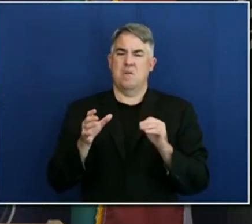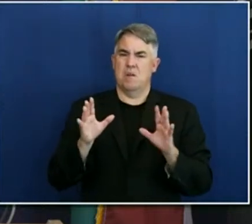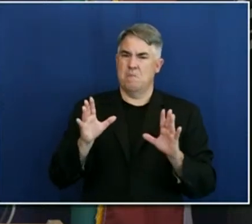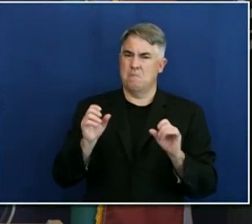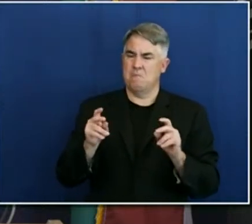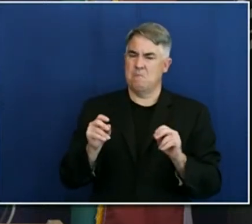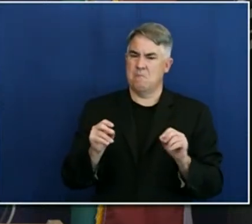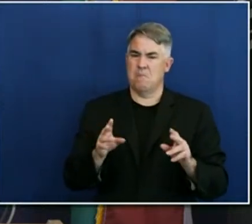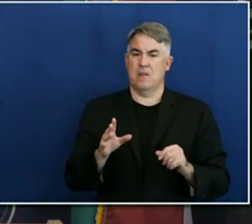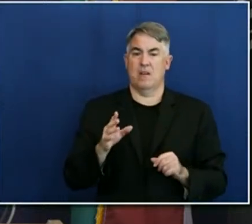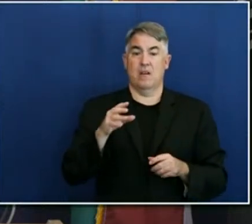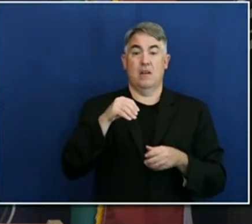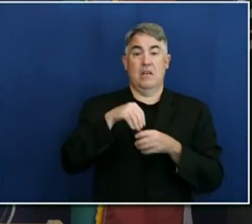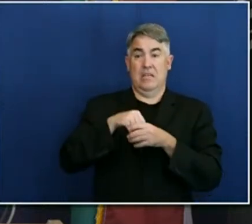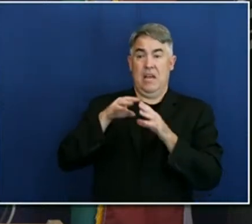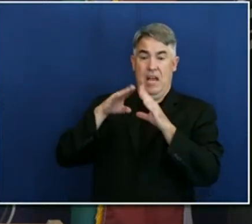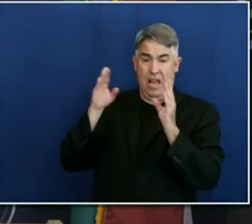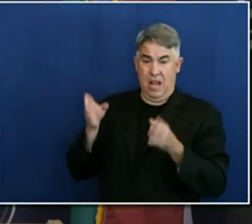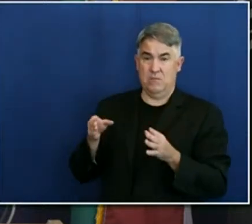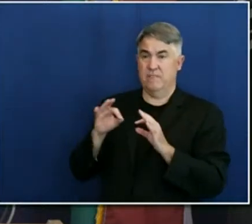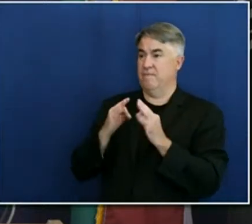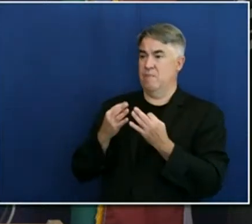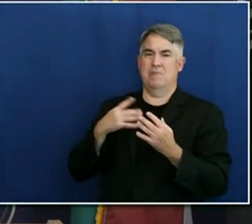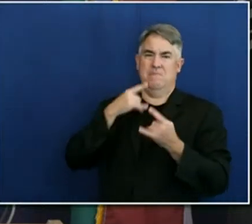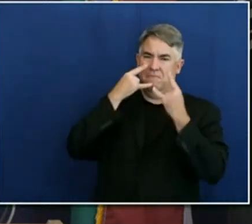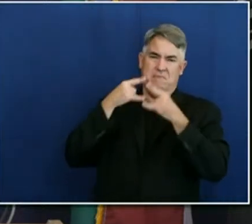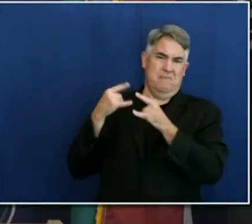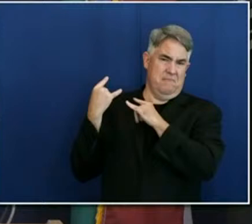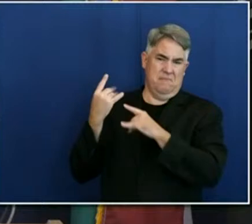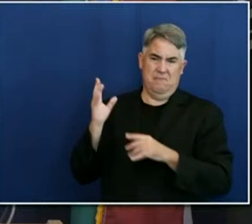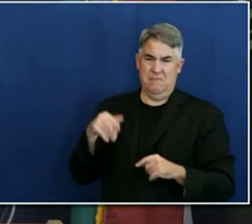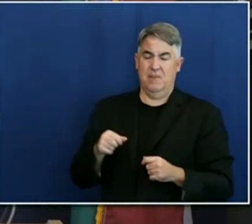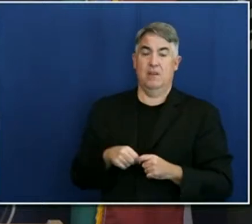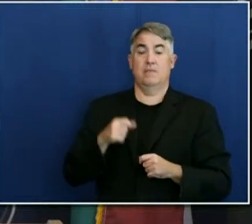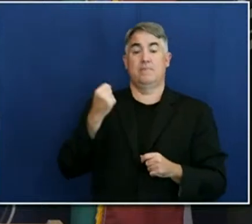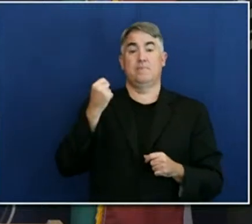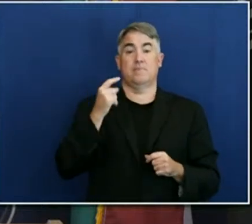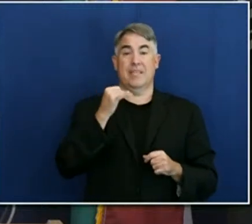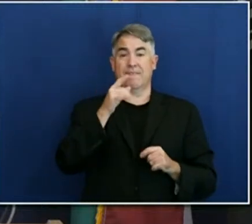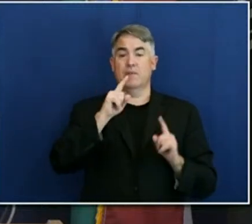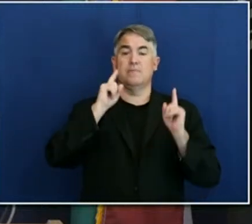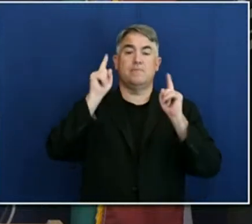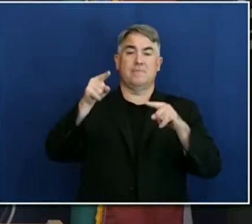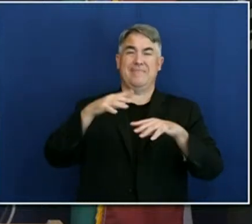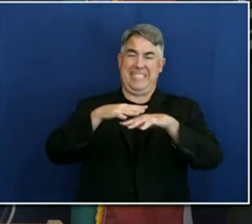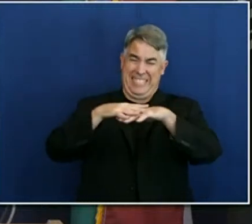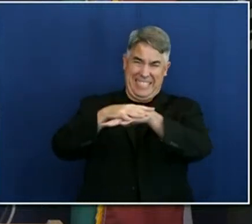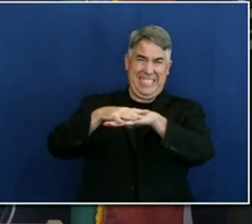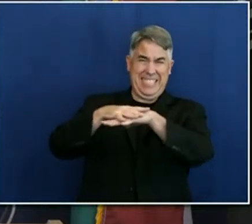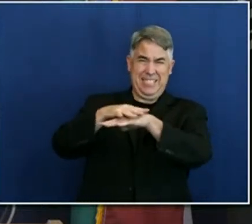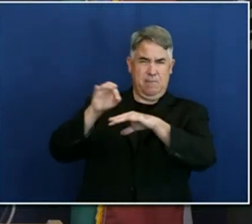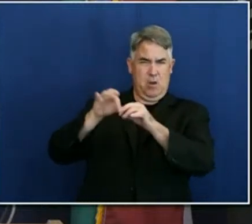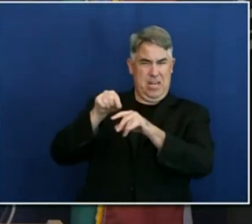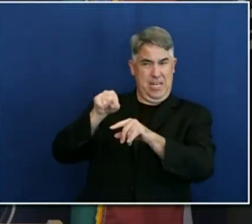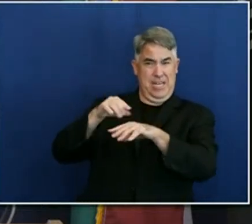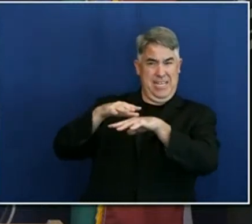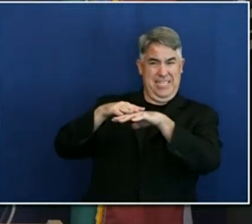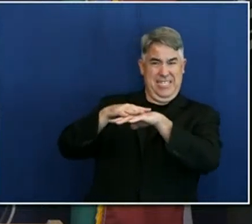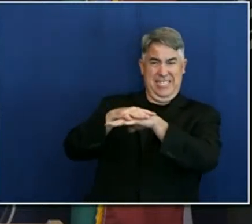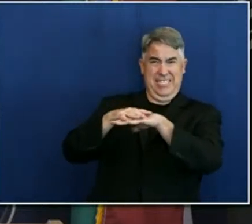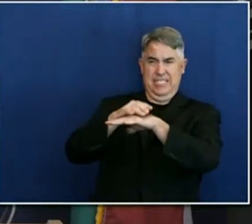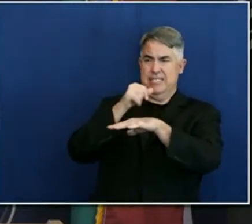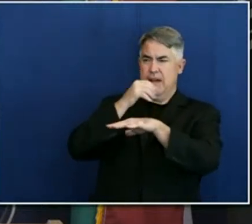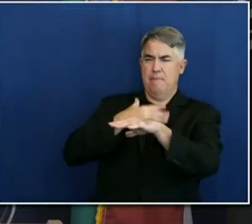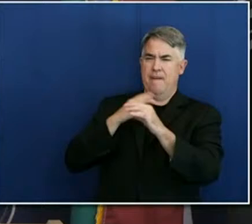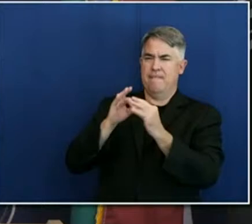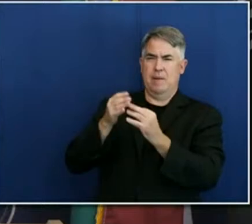still encourage folks who are attending crowded outdoor events or indoor events with folks who are not in their household to continue to utilize a face